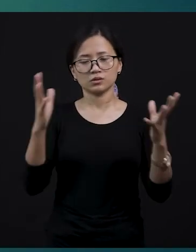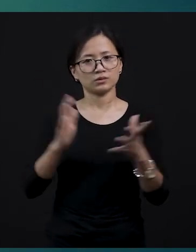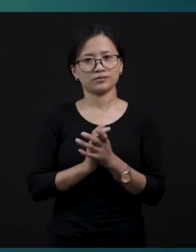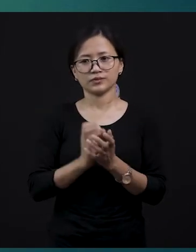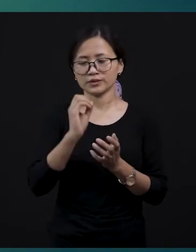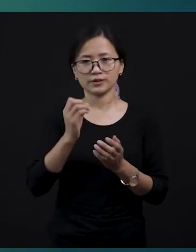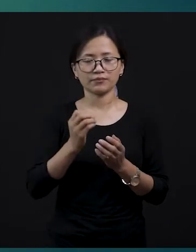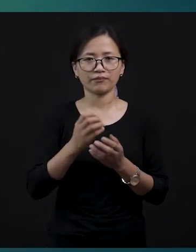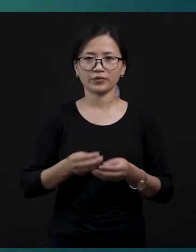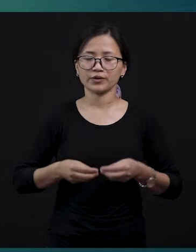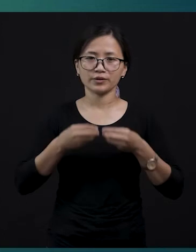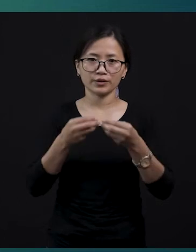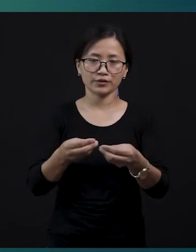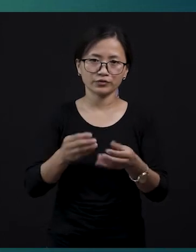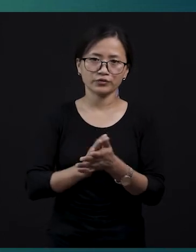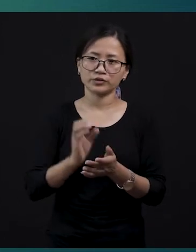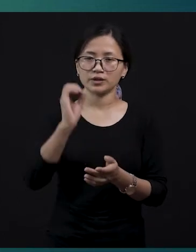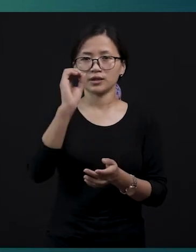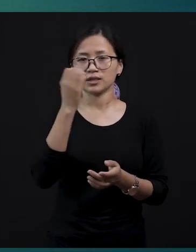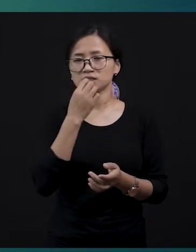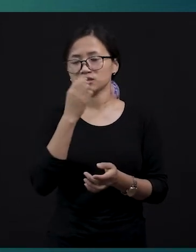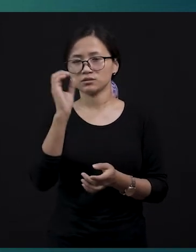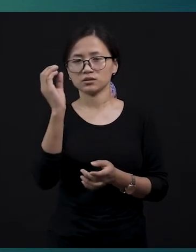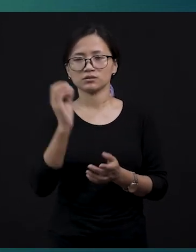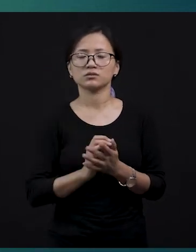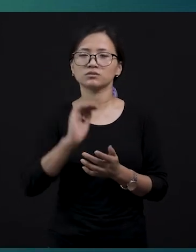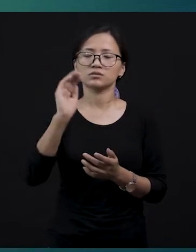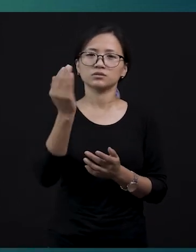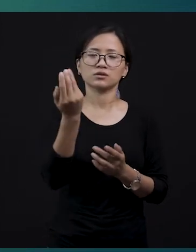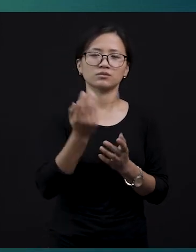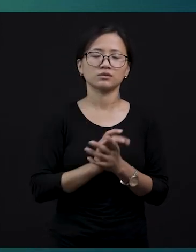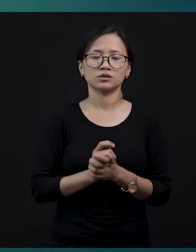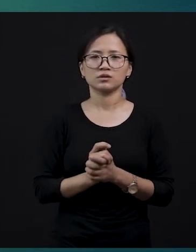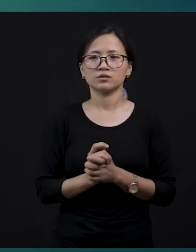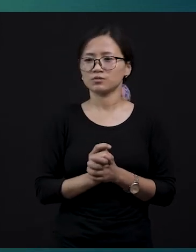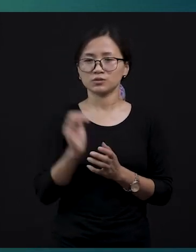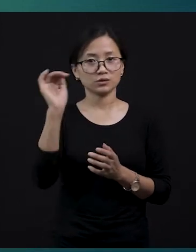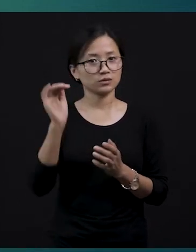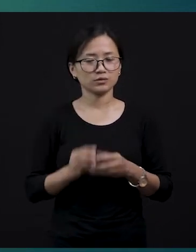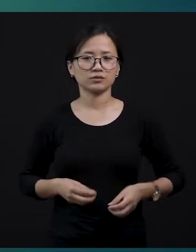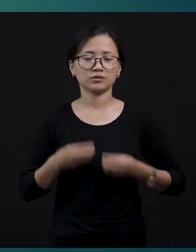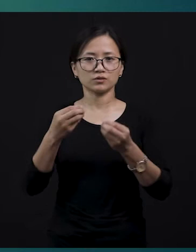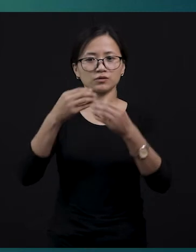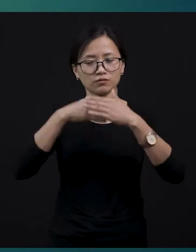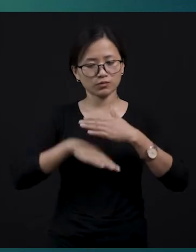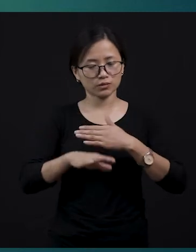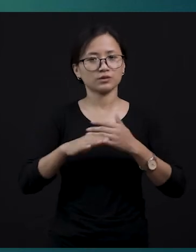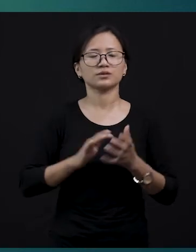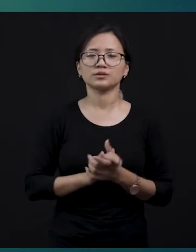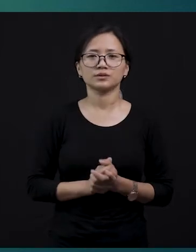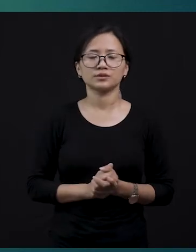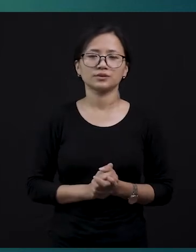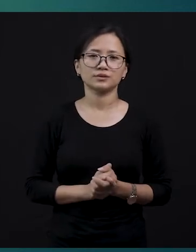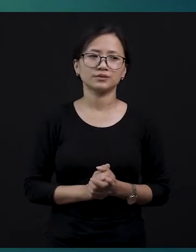eggs, okay? They will lay eggs, but some snakes can even give birth, okay? Not all snakes will lay